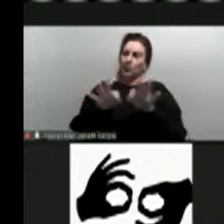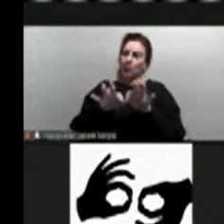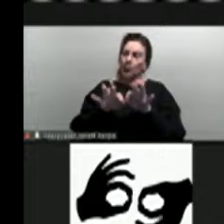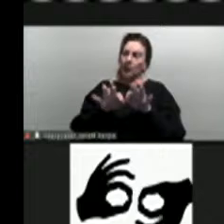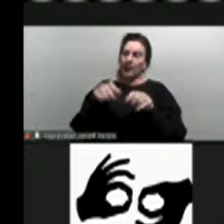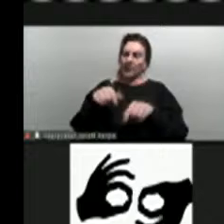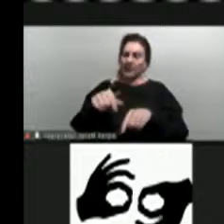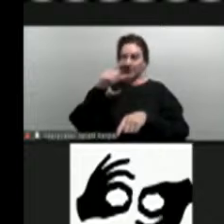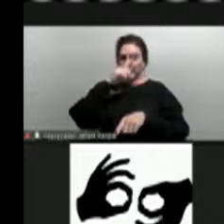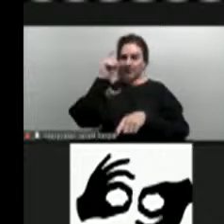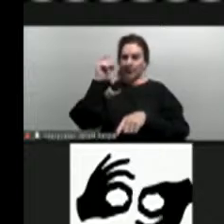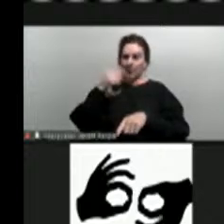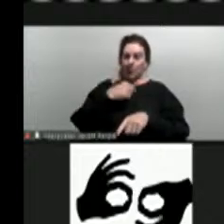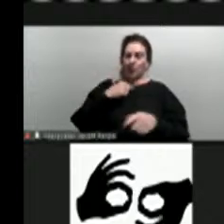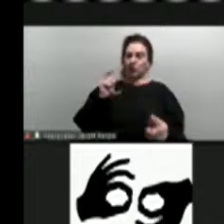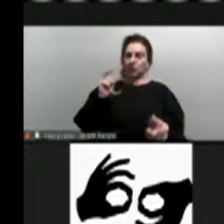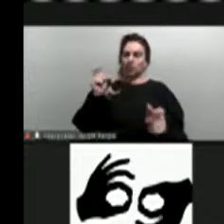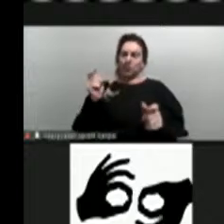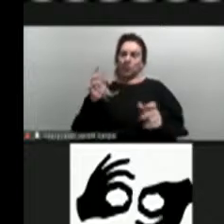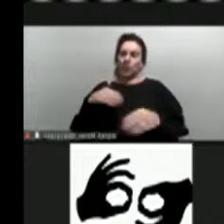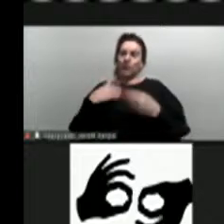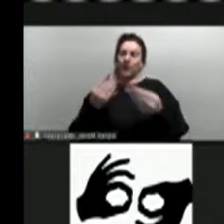and providing a very